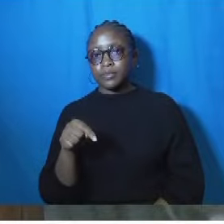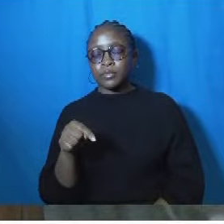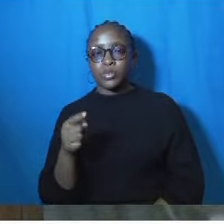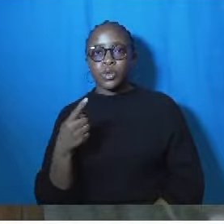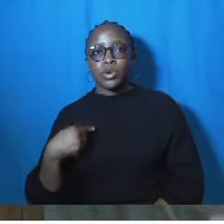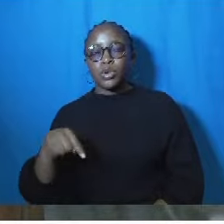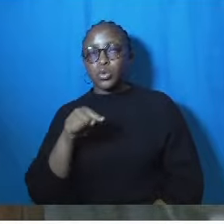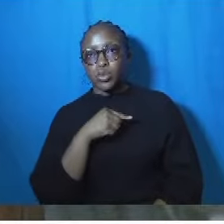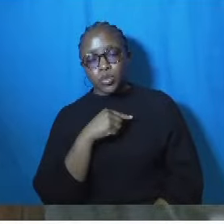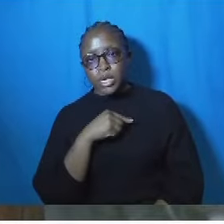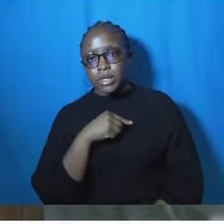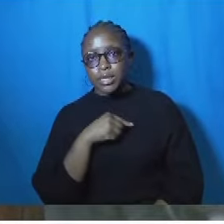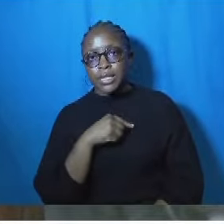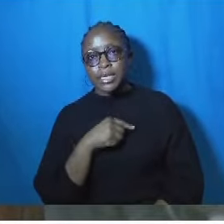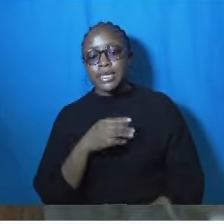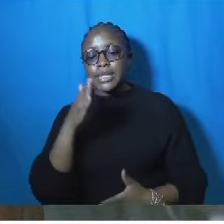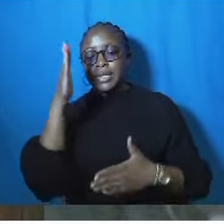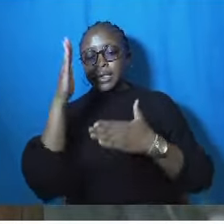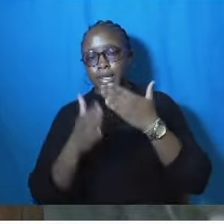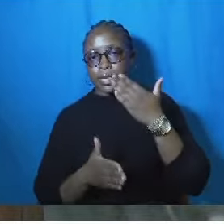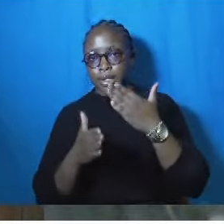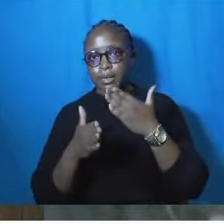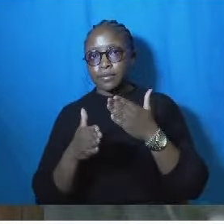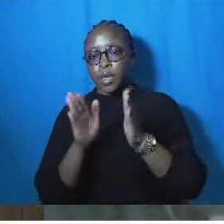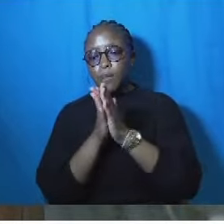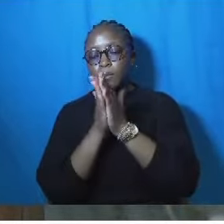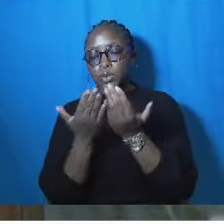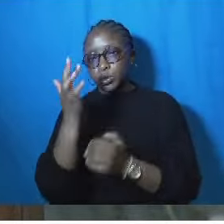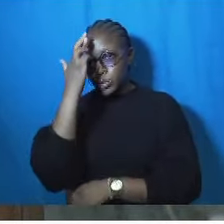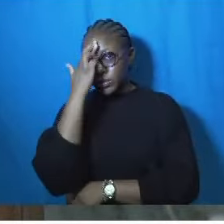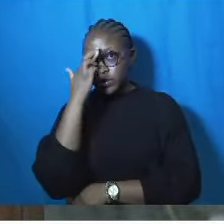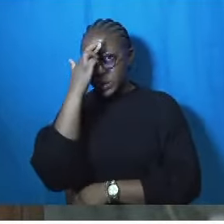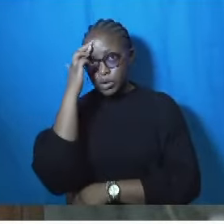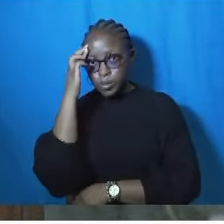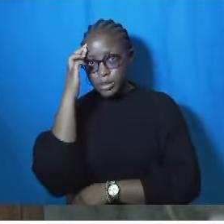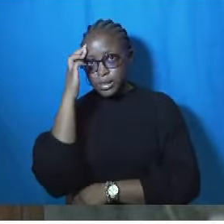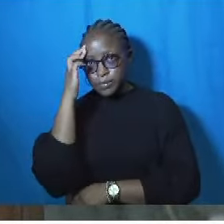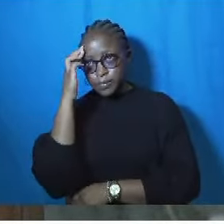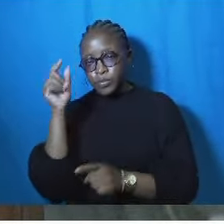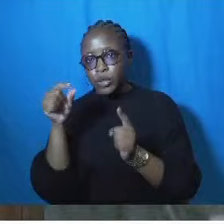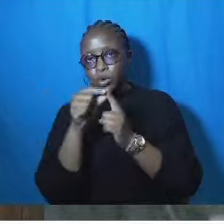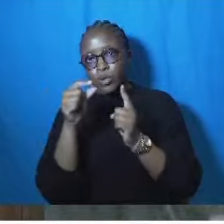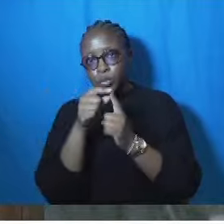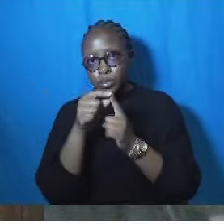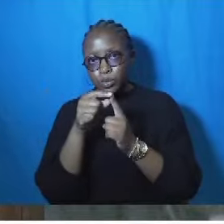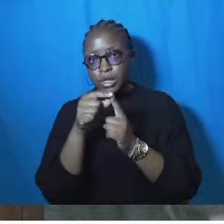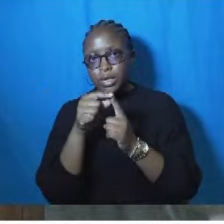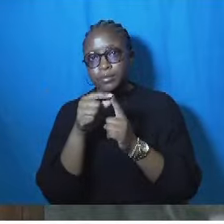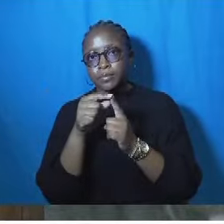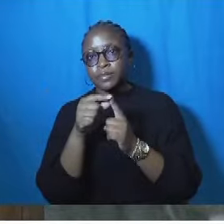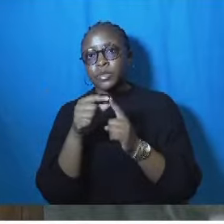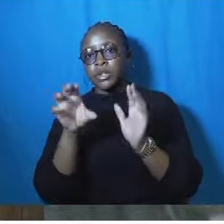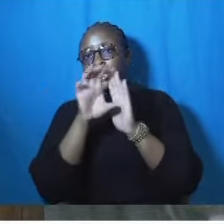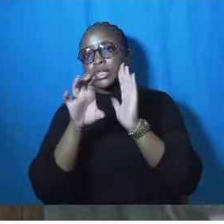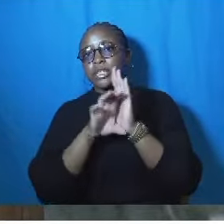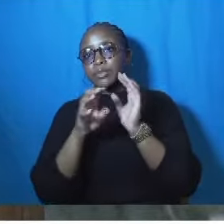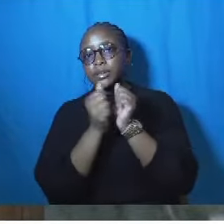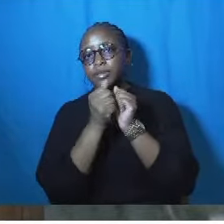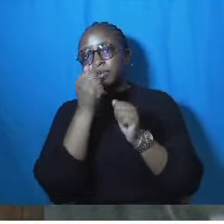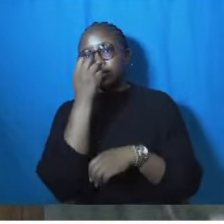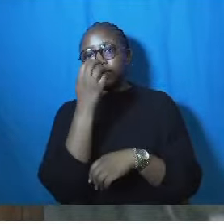book of Romans. Our primary text, which runs to verse 13 of chapter 15,